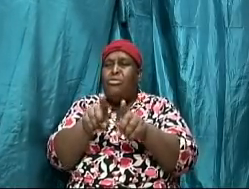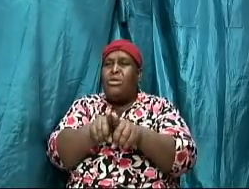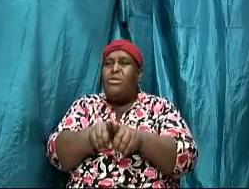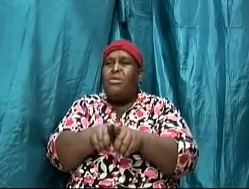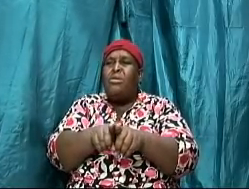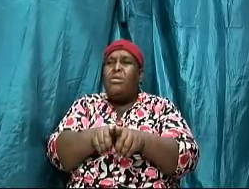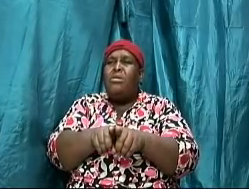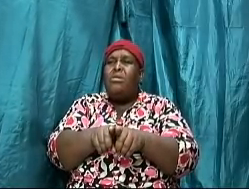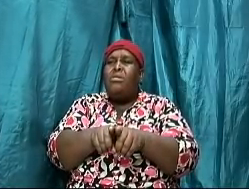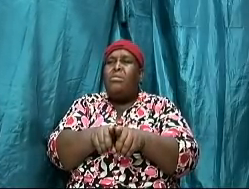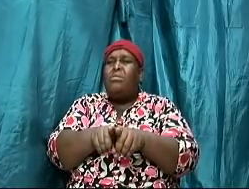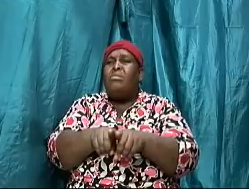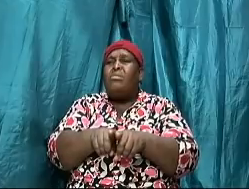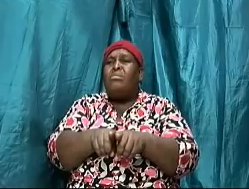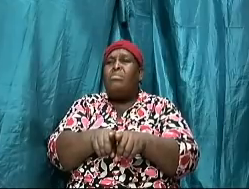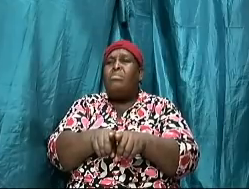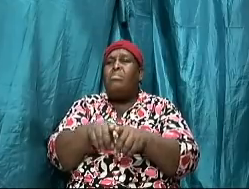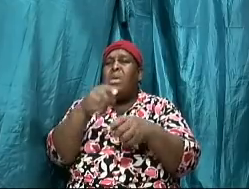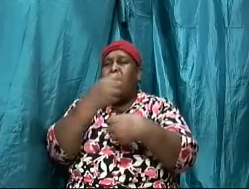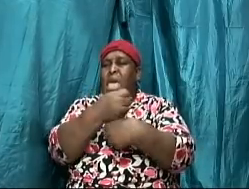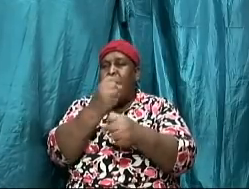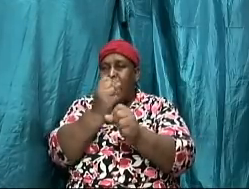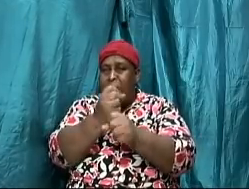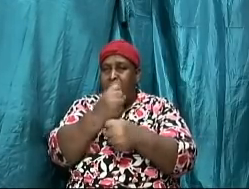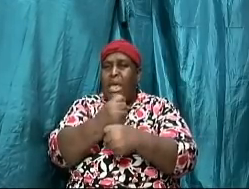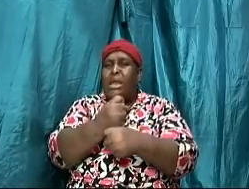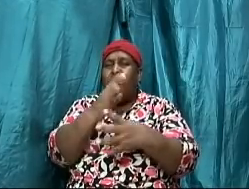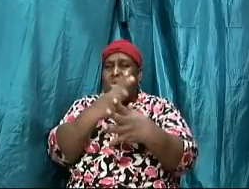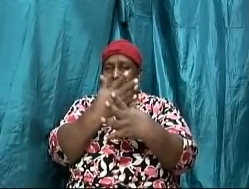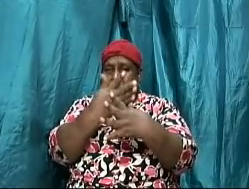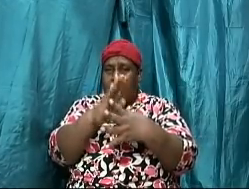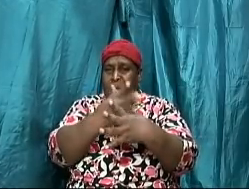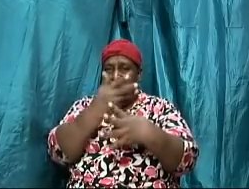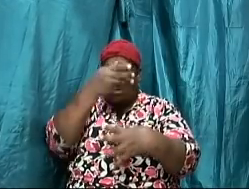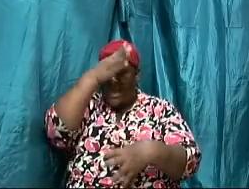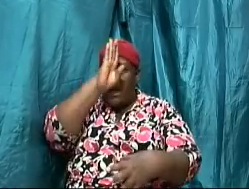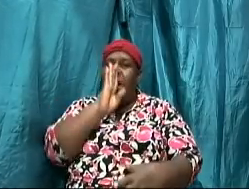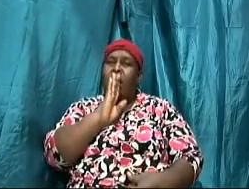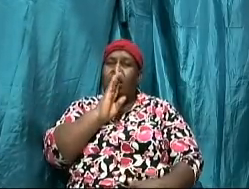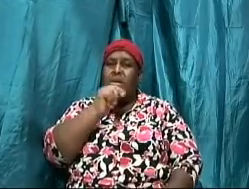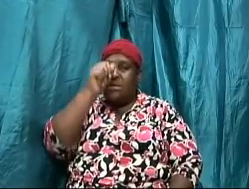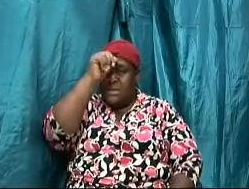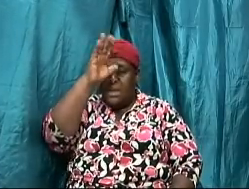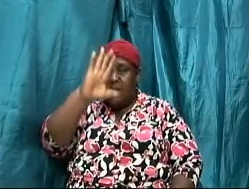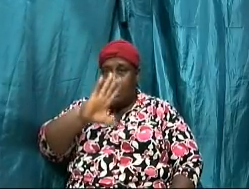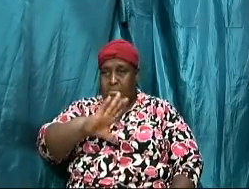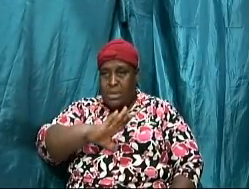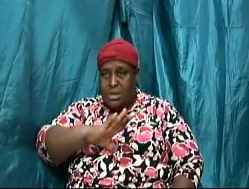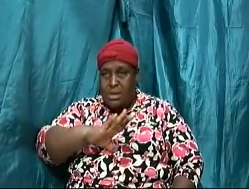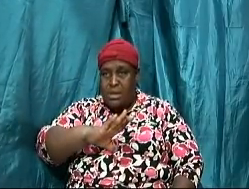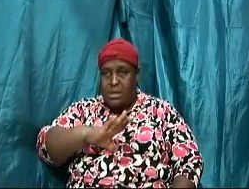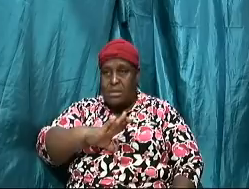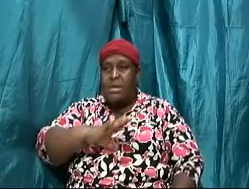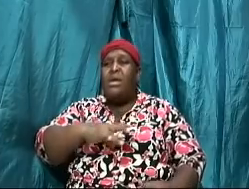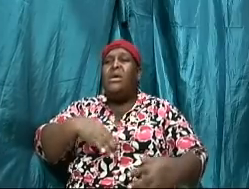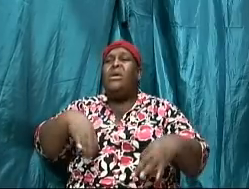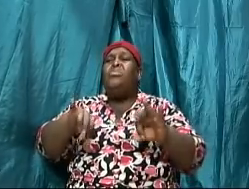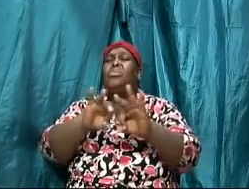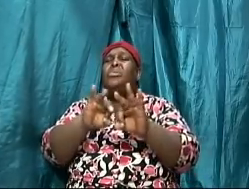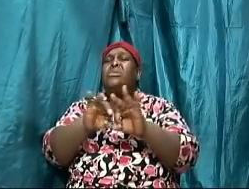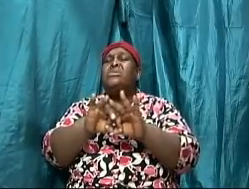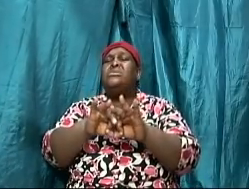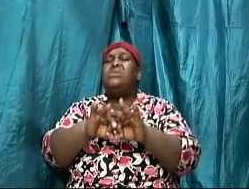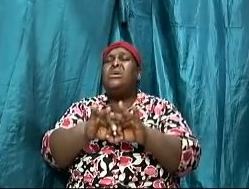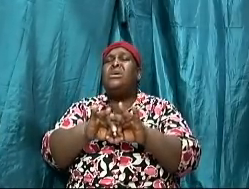contract made between God and man. It's important that when we look at an